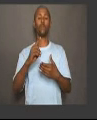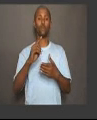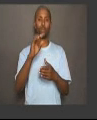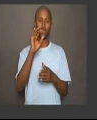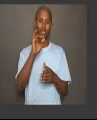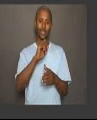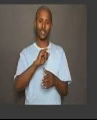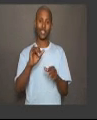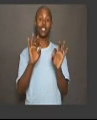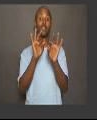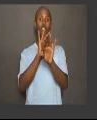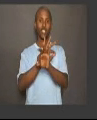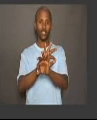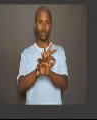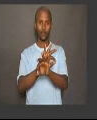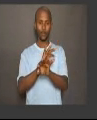function?